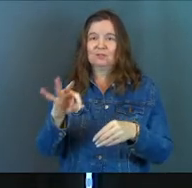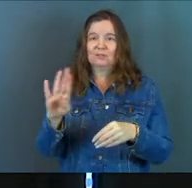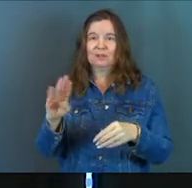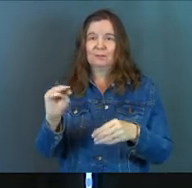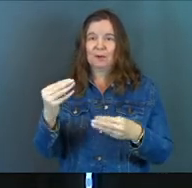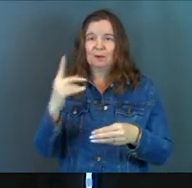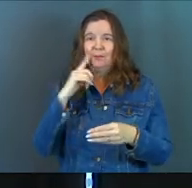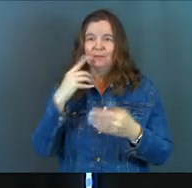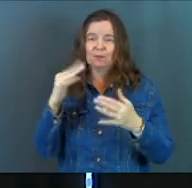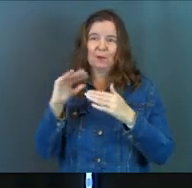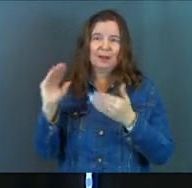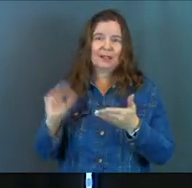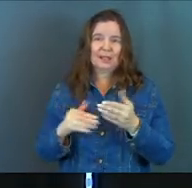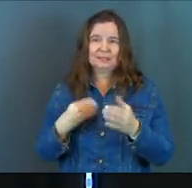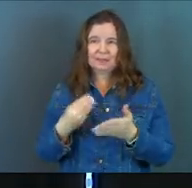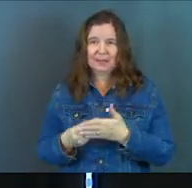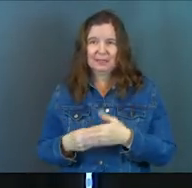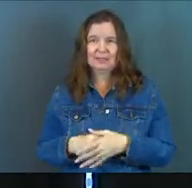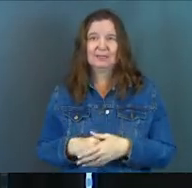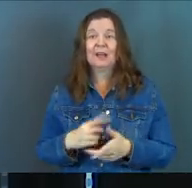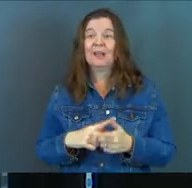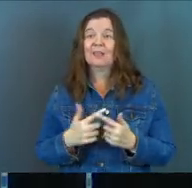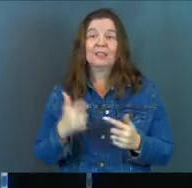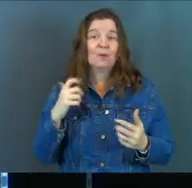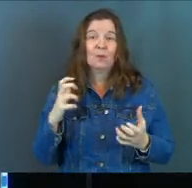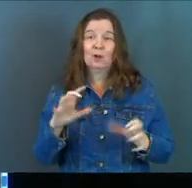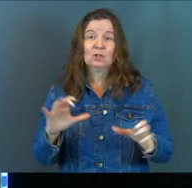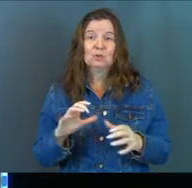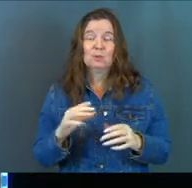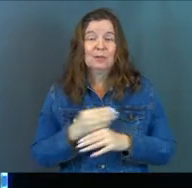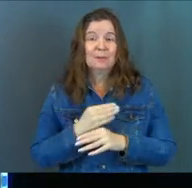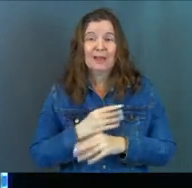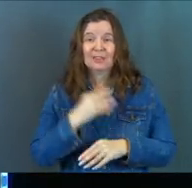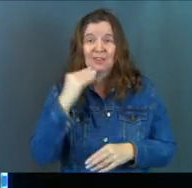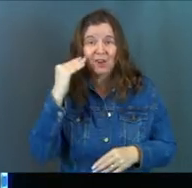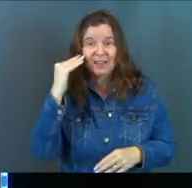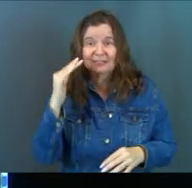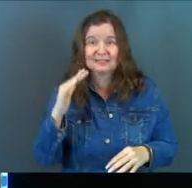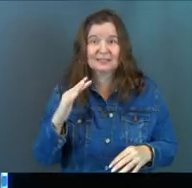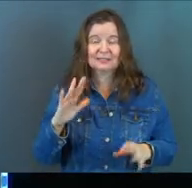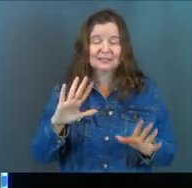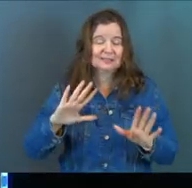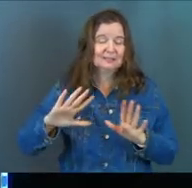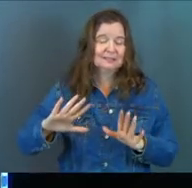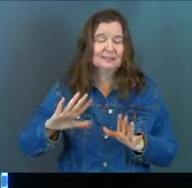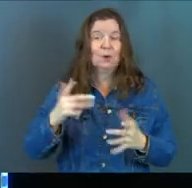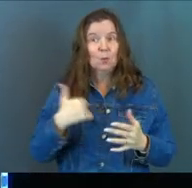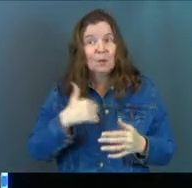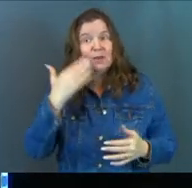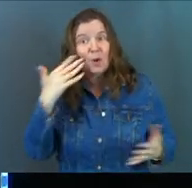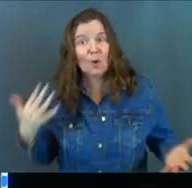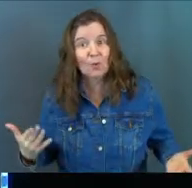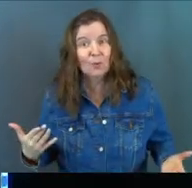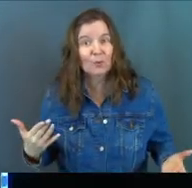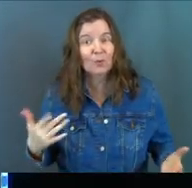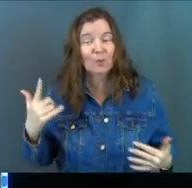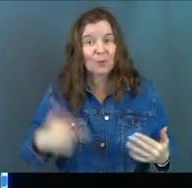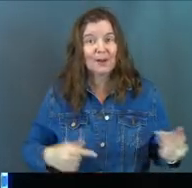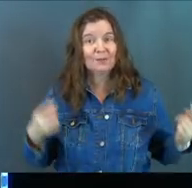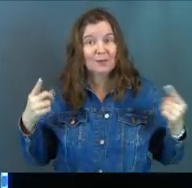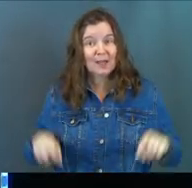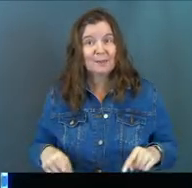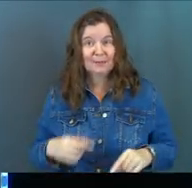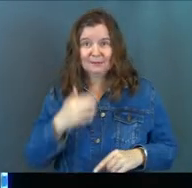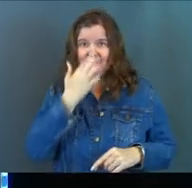Facebook Marketplace for much less money. And they won't want to do the math in their heads. Like, we know what's